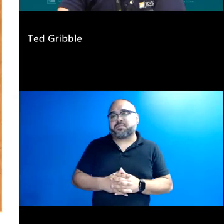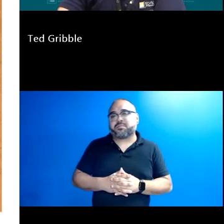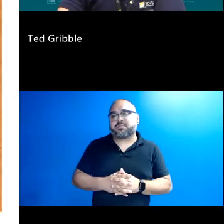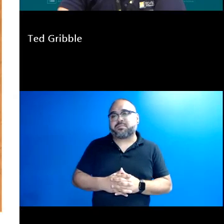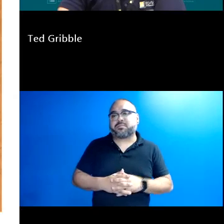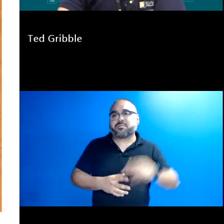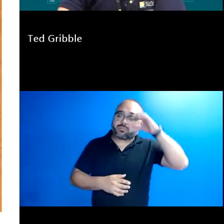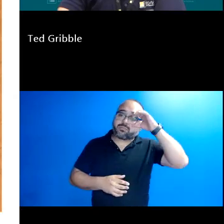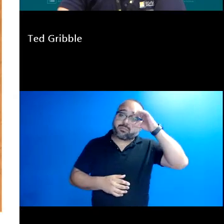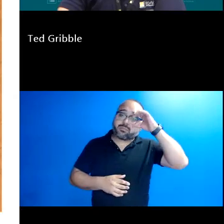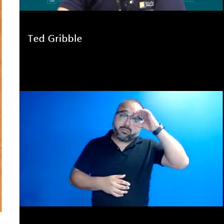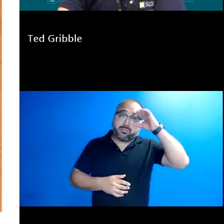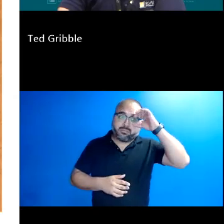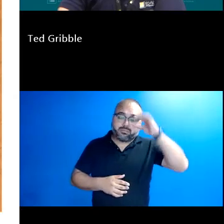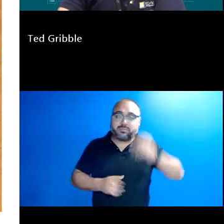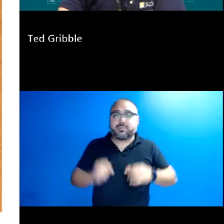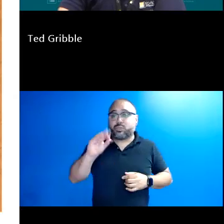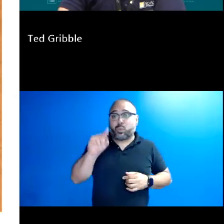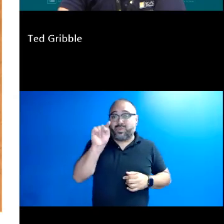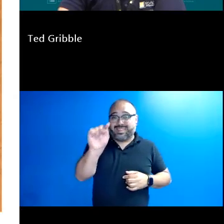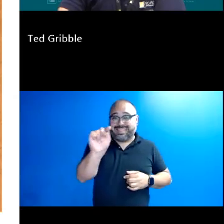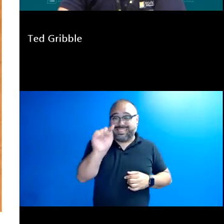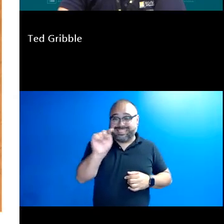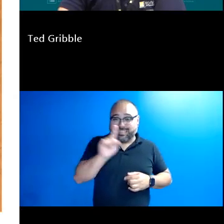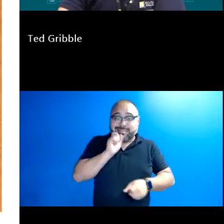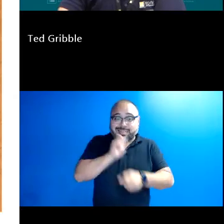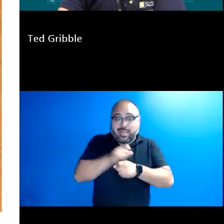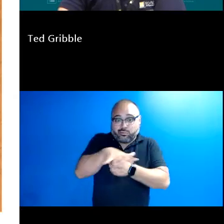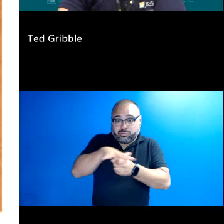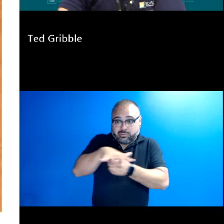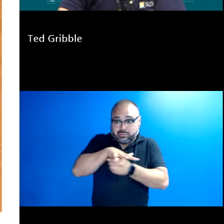So this is an actual circuit in